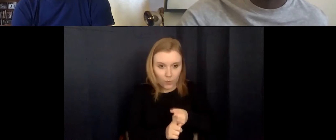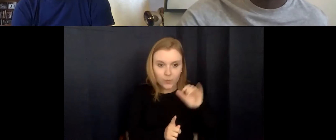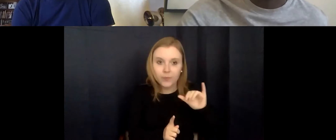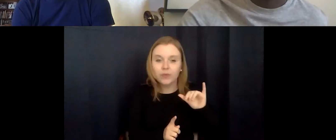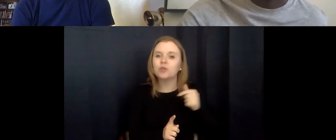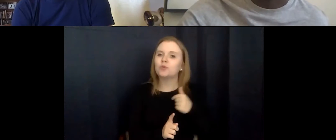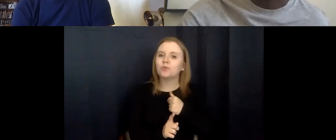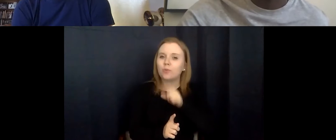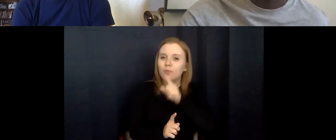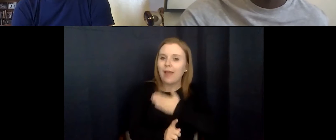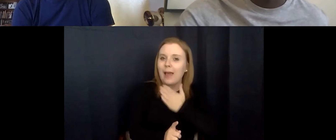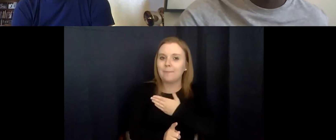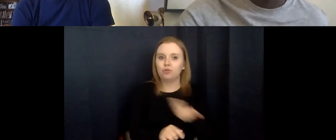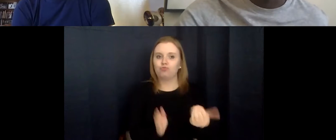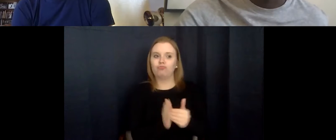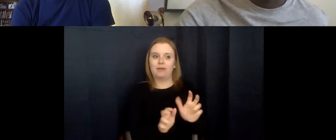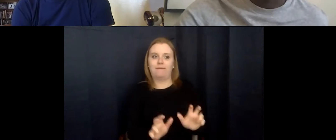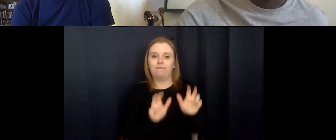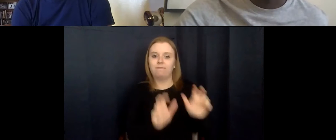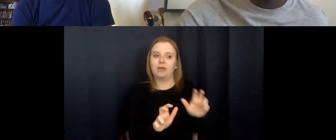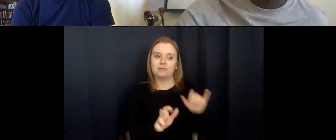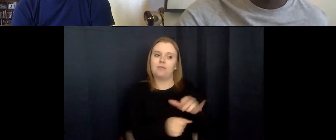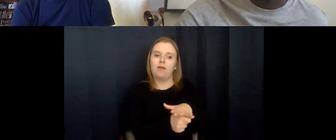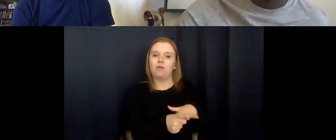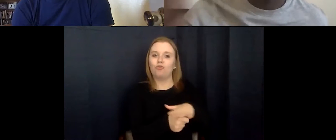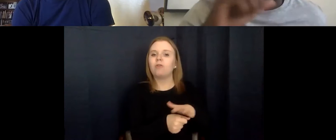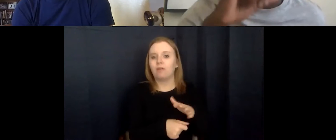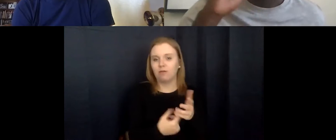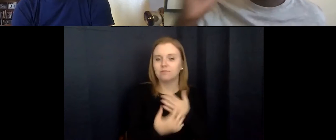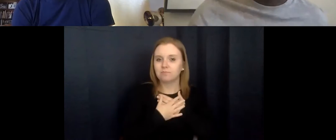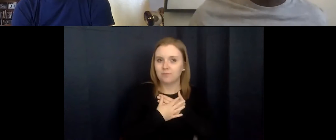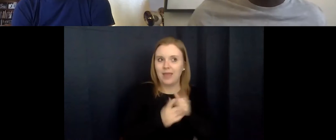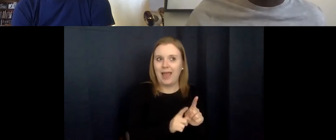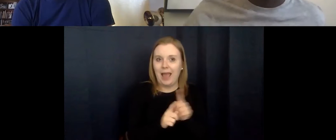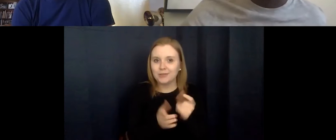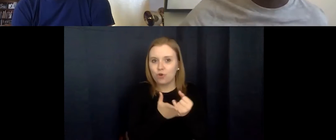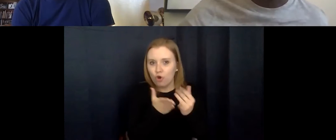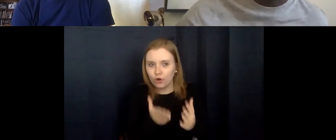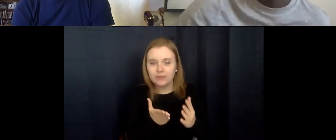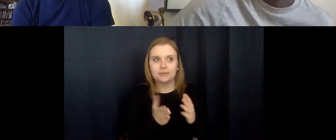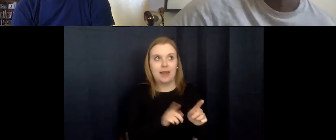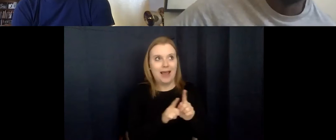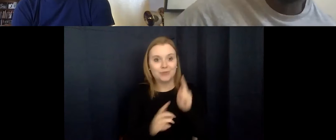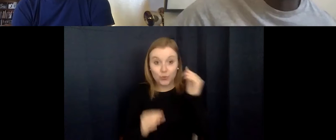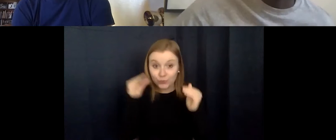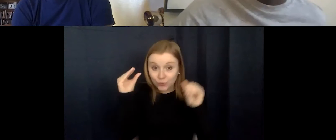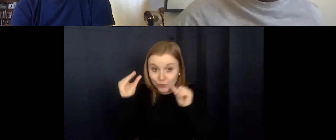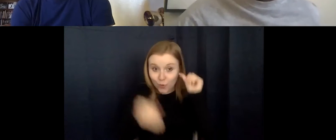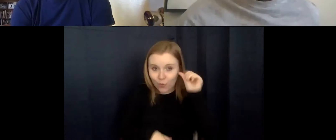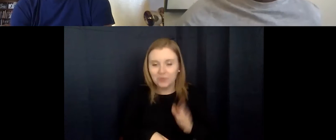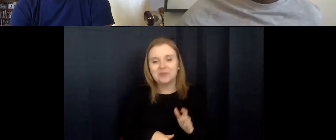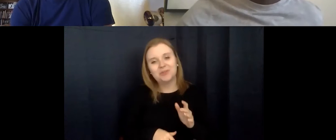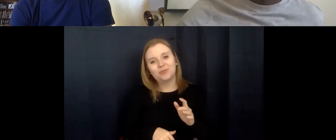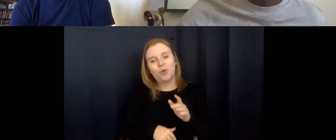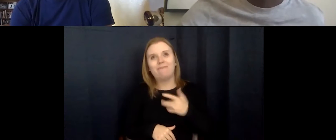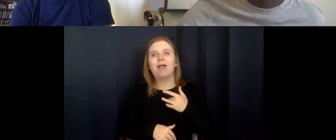really happy to reinvest in the area as an artist, as an adult. So it was a homecoming